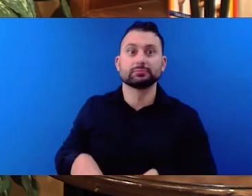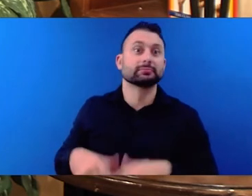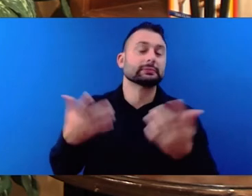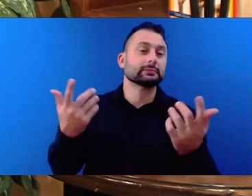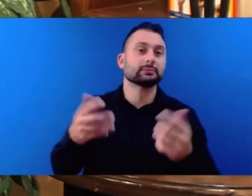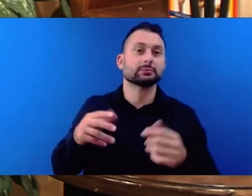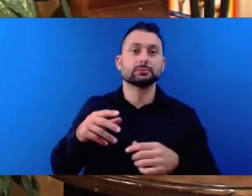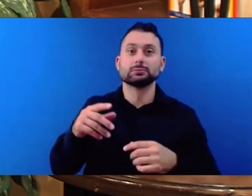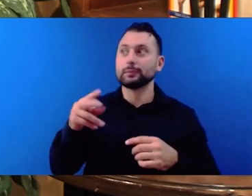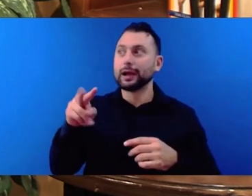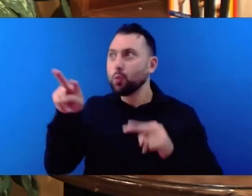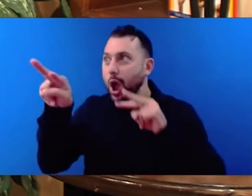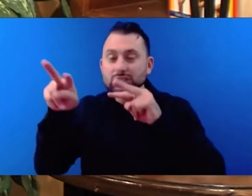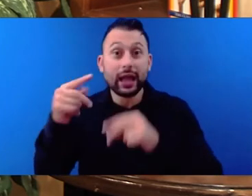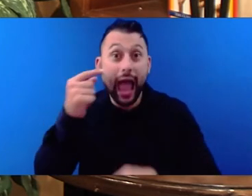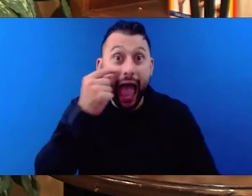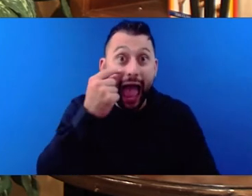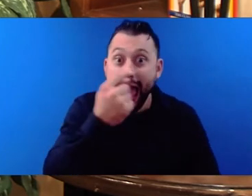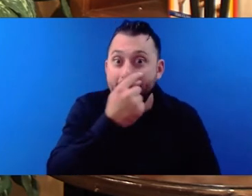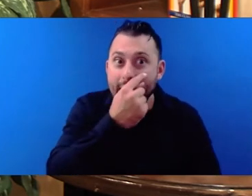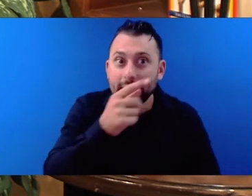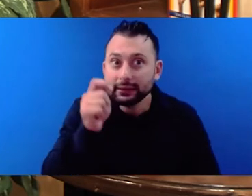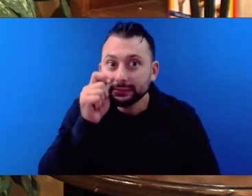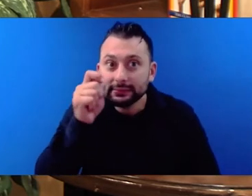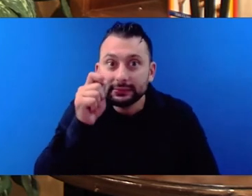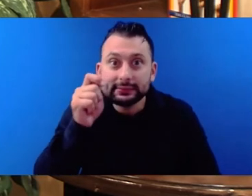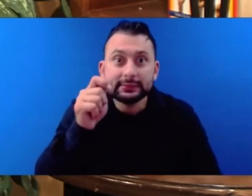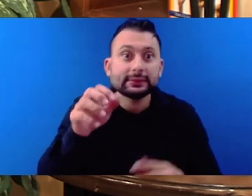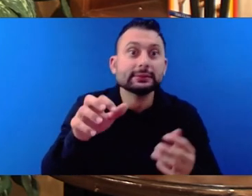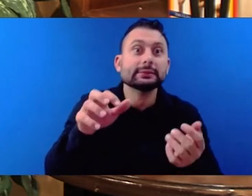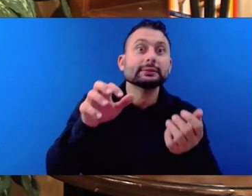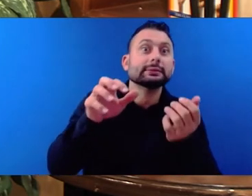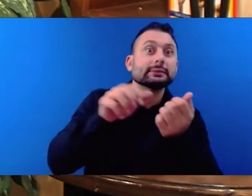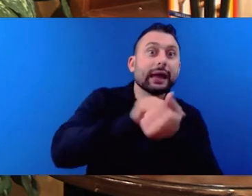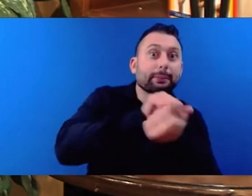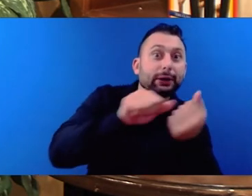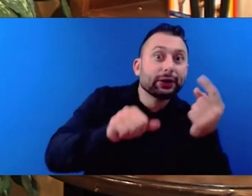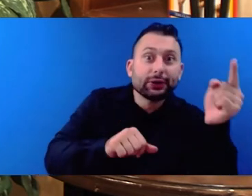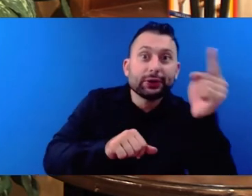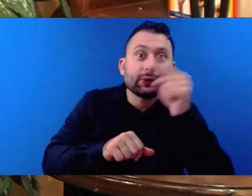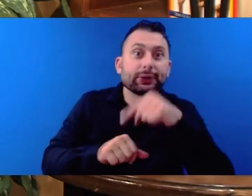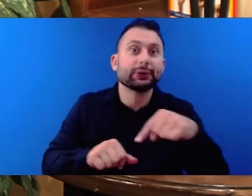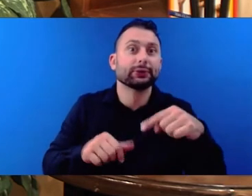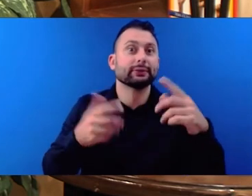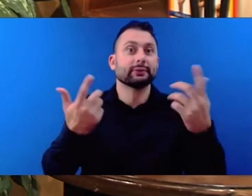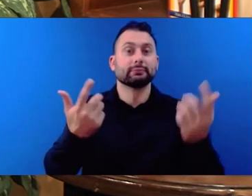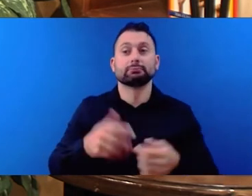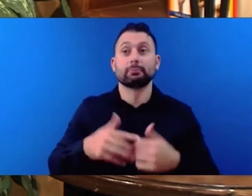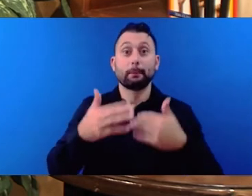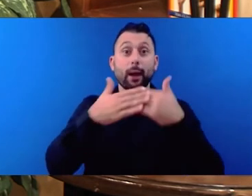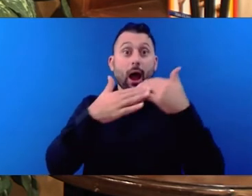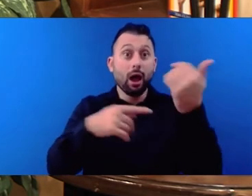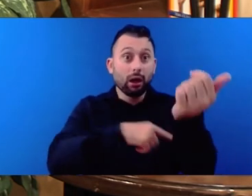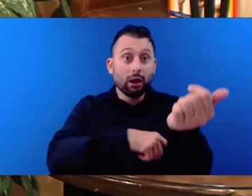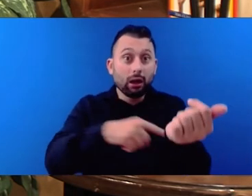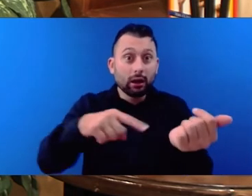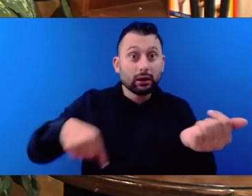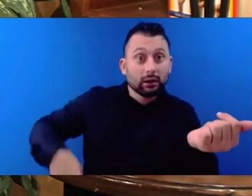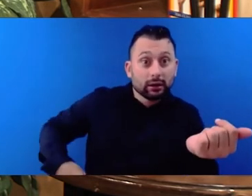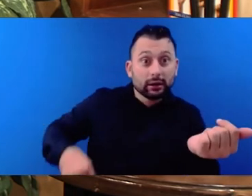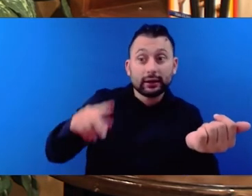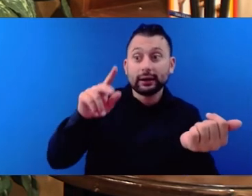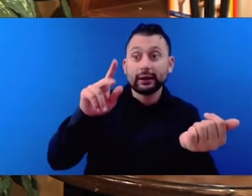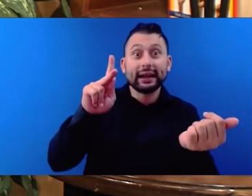Another thing we do is we do a routine screening of our kidneys with a urine test, where we